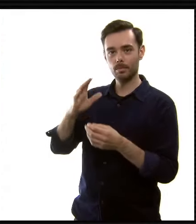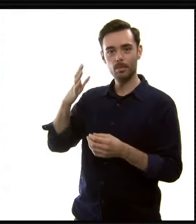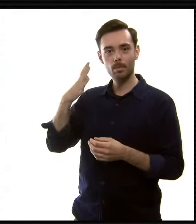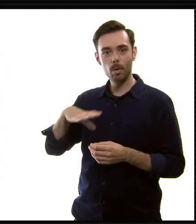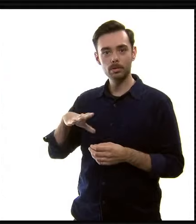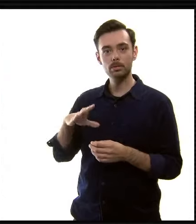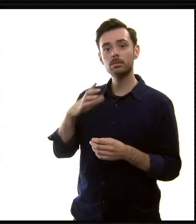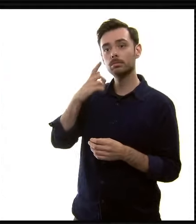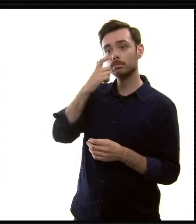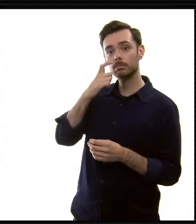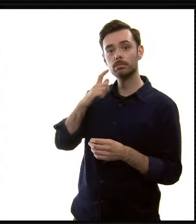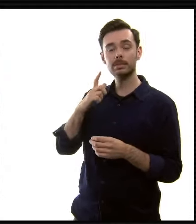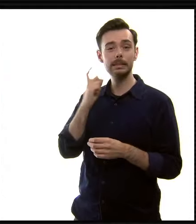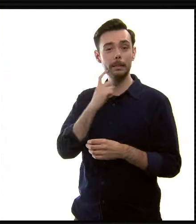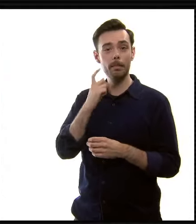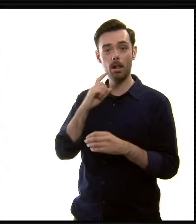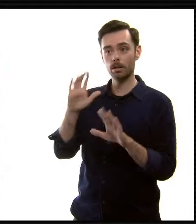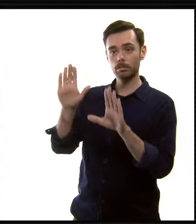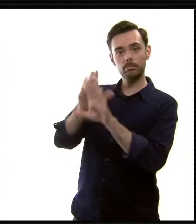their attention.